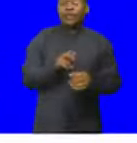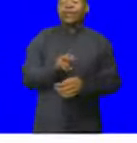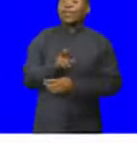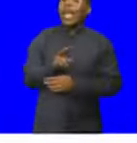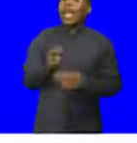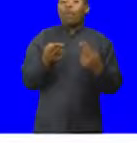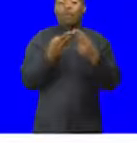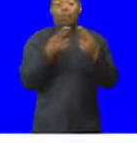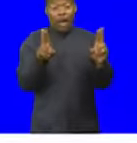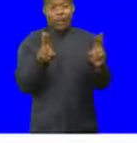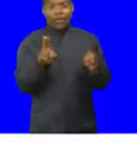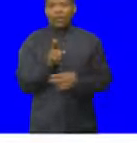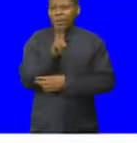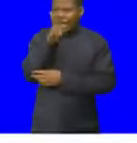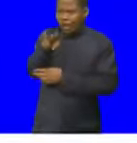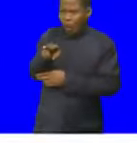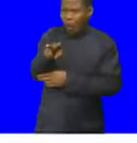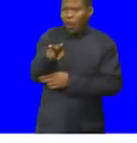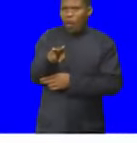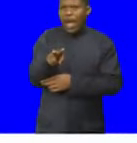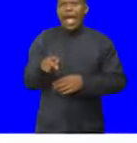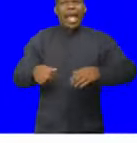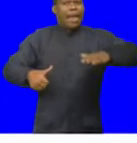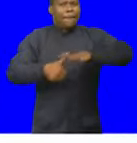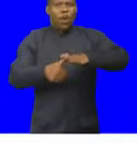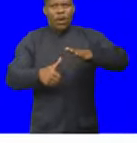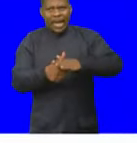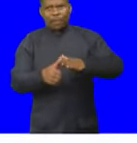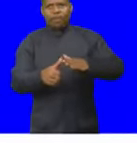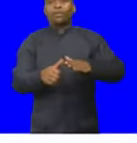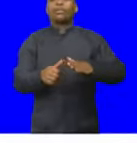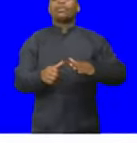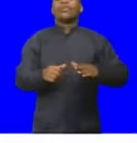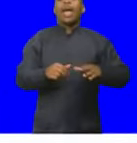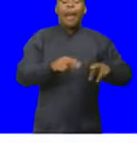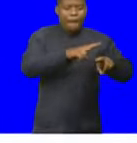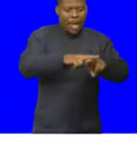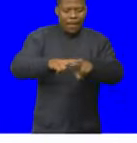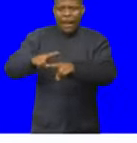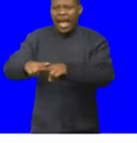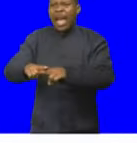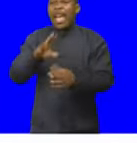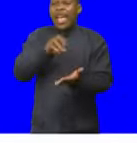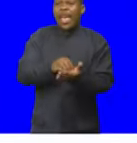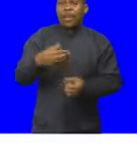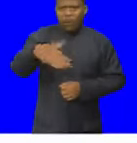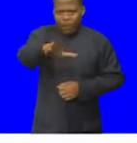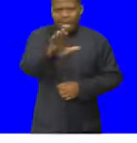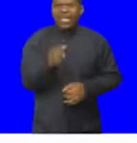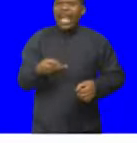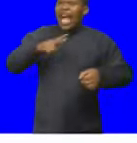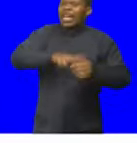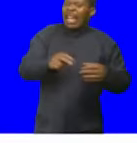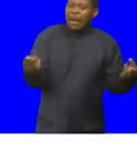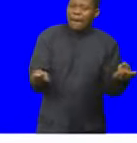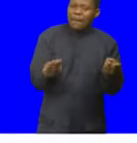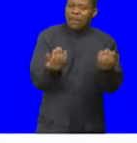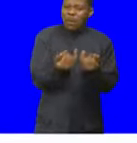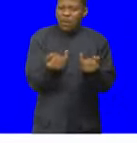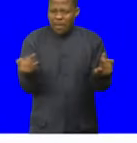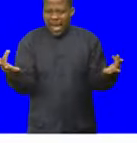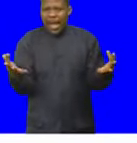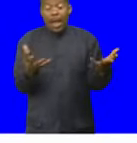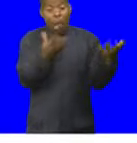ukuthi sinemthwalo sekulo and inombolo etinhle edivele etikhomba lokuthi kufuna sikubukisise lokuthi yini lesilayenda